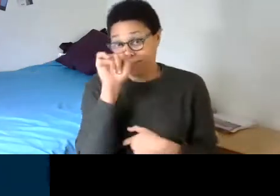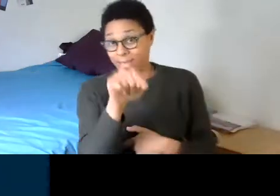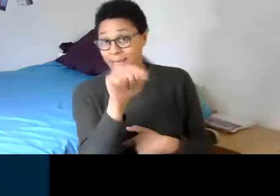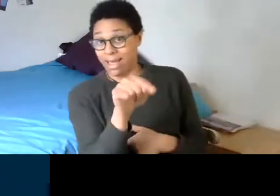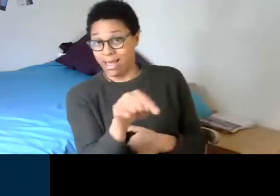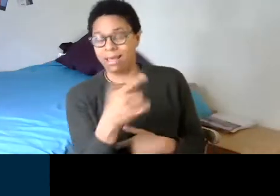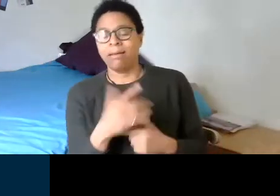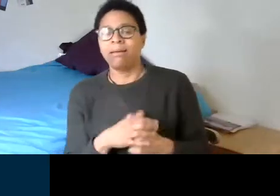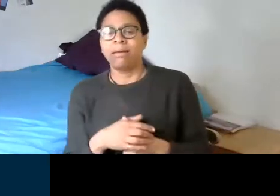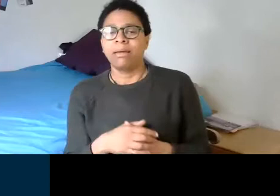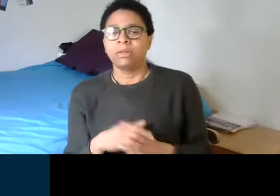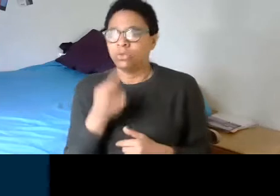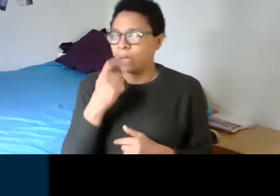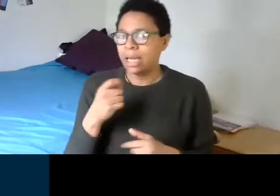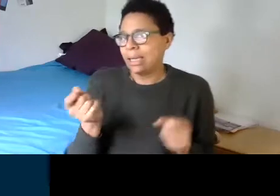go to